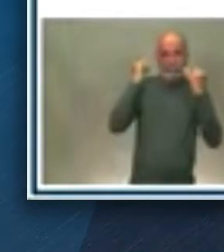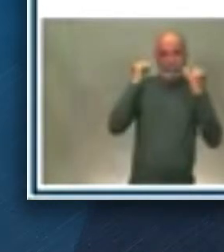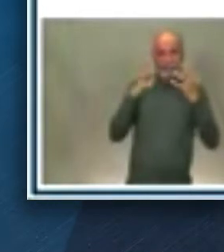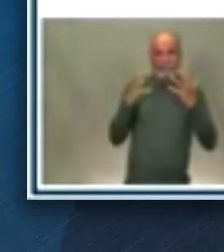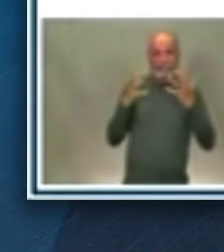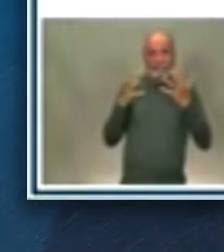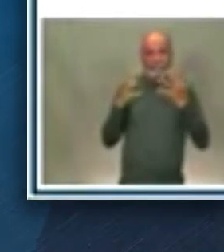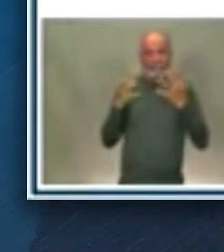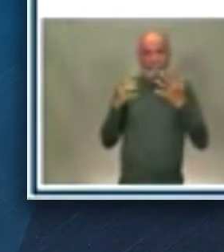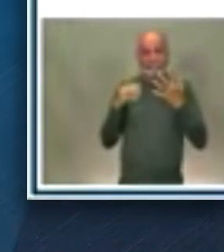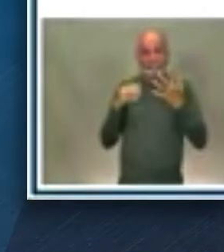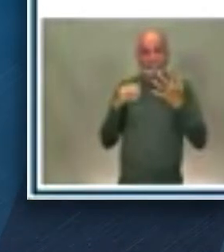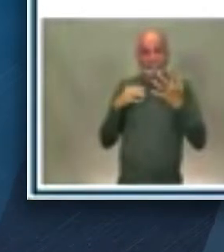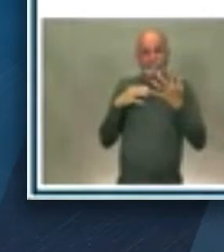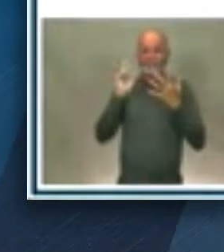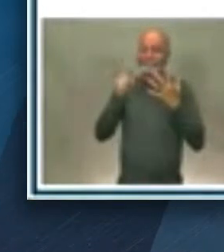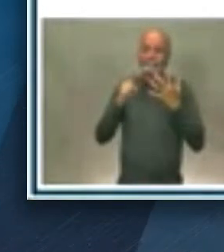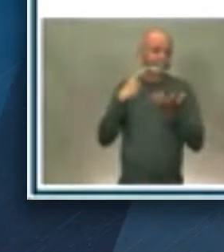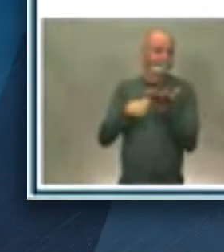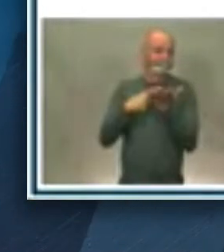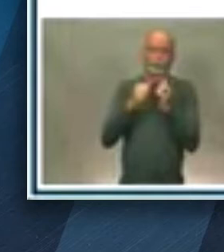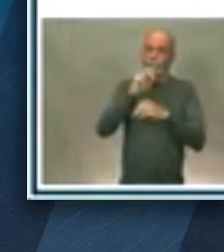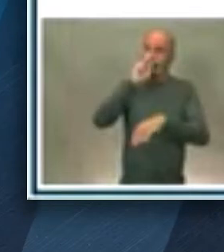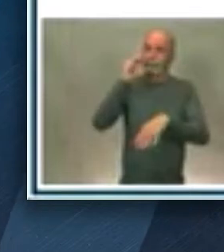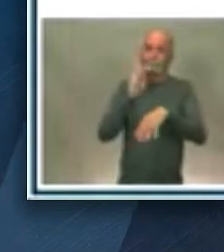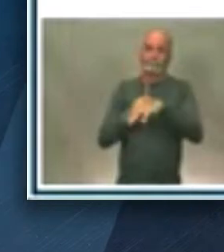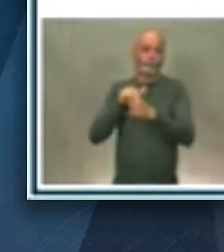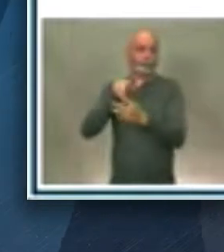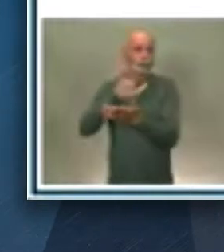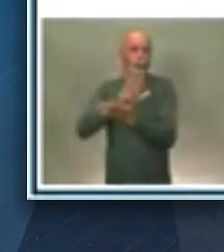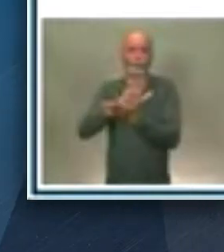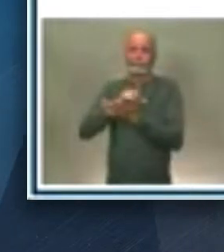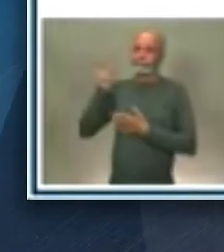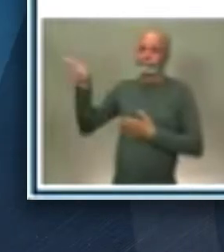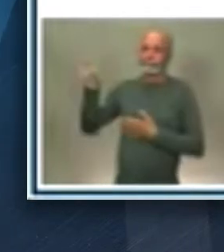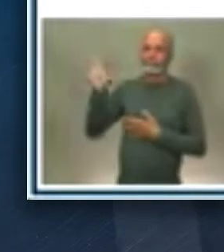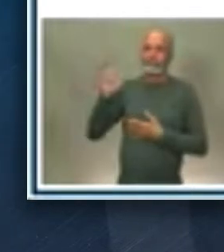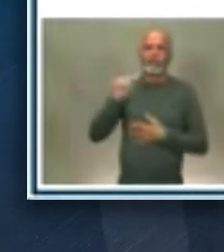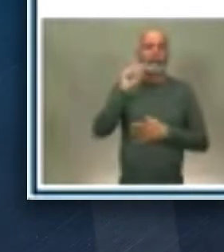with the principal, school administration, and as appropriate,